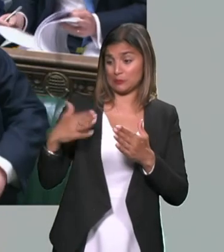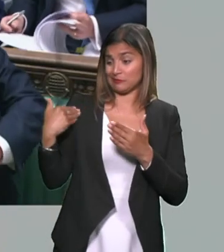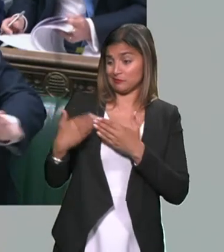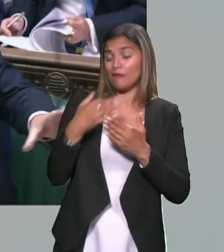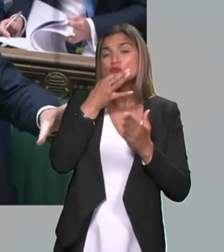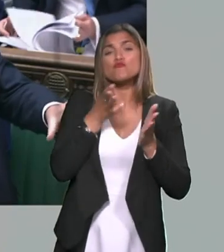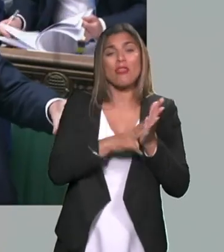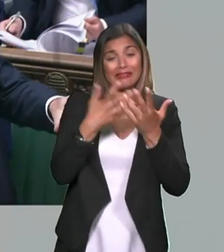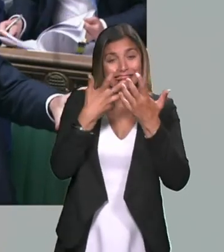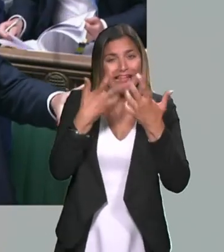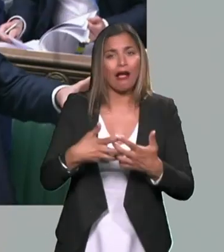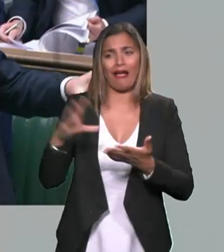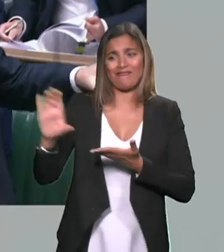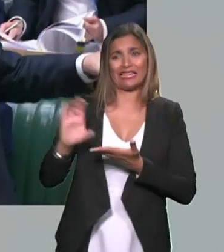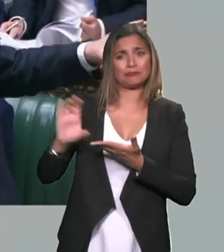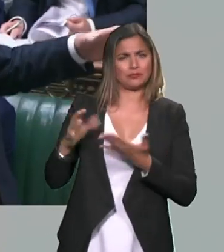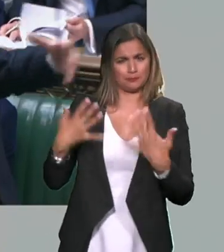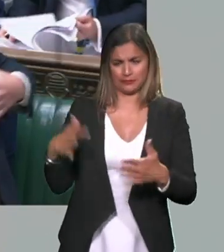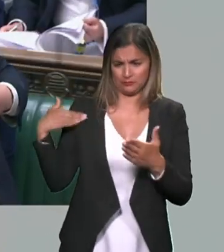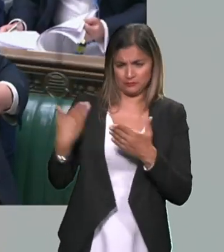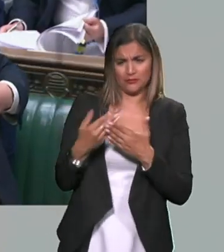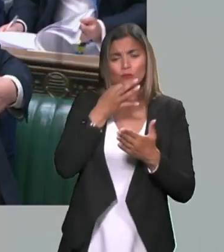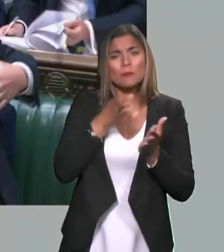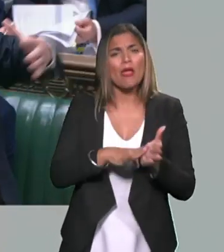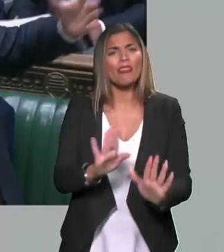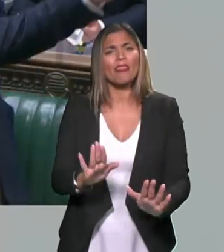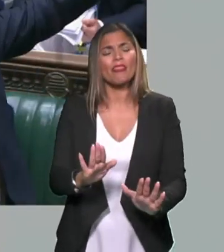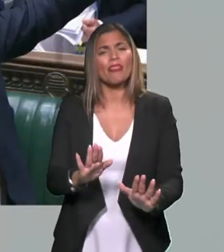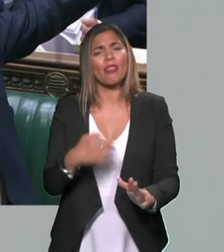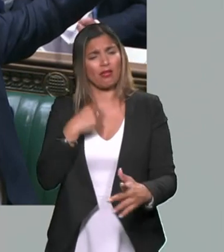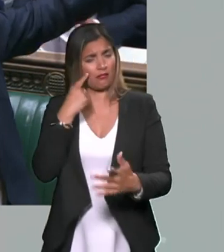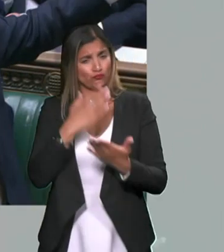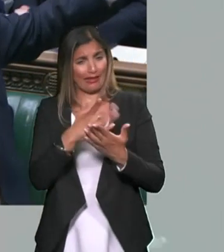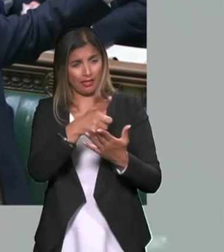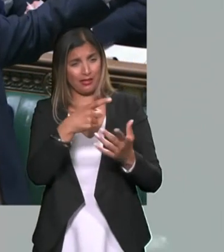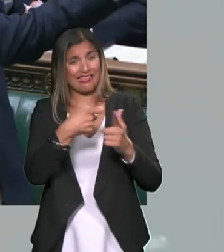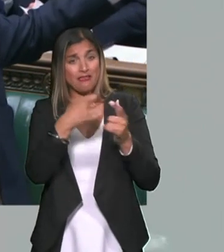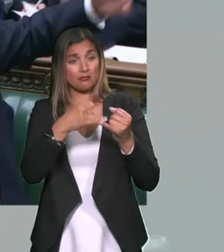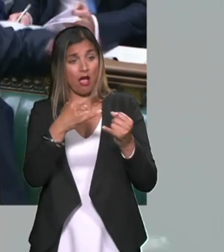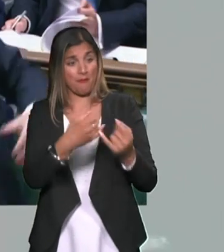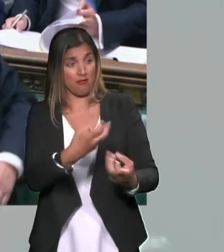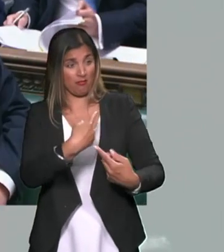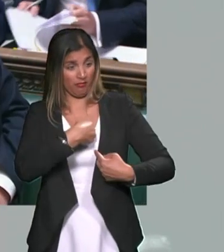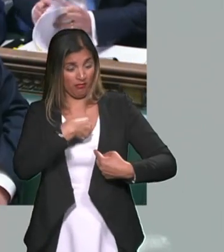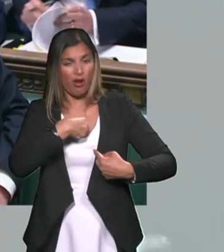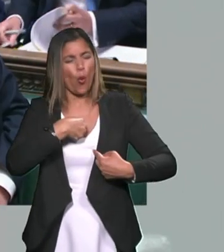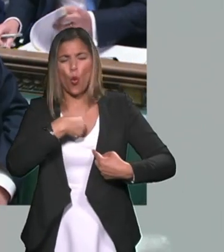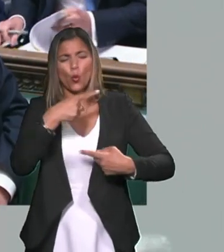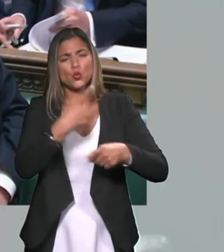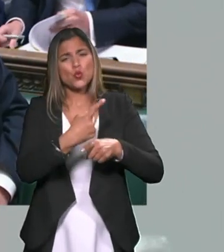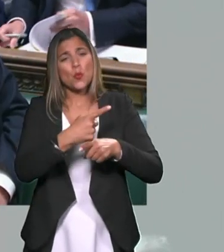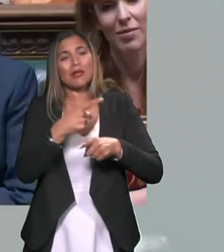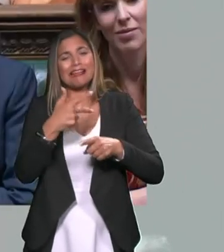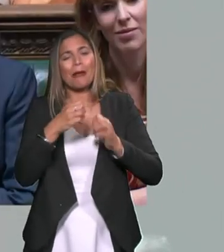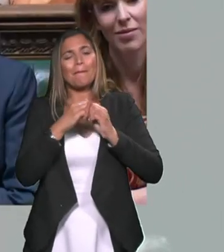in the last couple of months. I think, if possible, Mr. Speaker, he's referring not to me, but to some of the 8 brilliant candidates who are currently vying